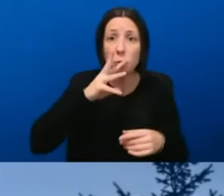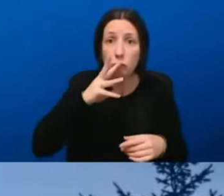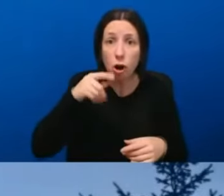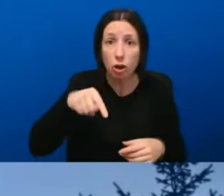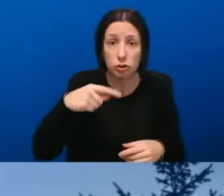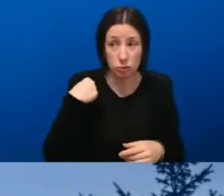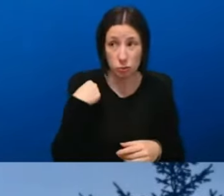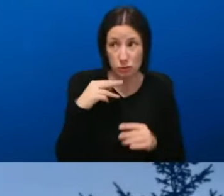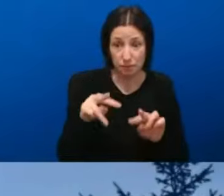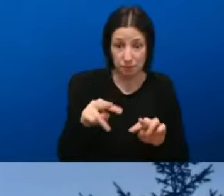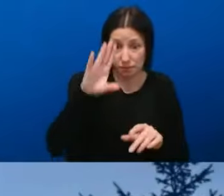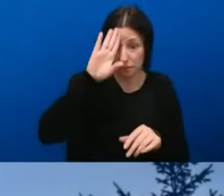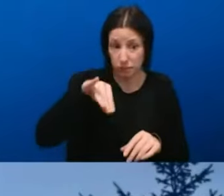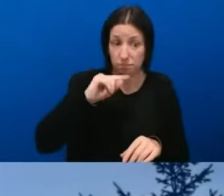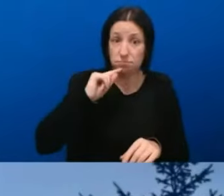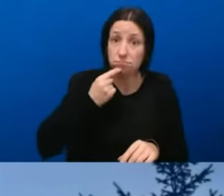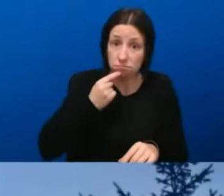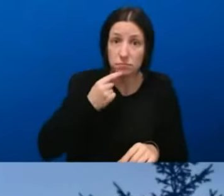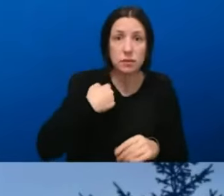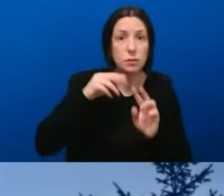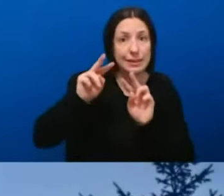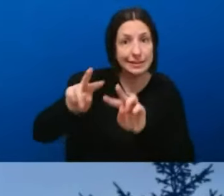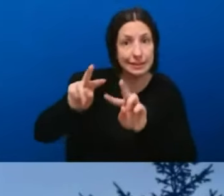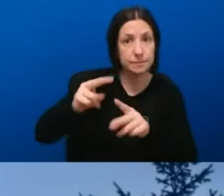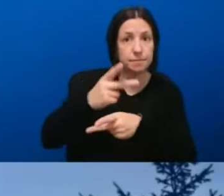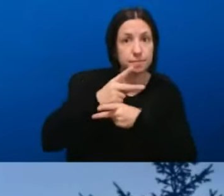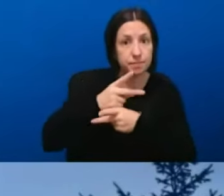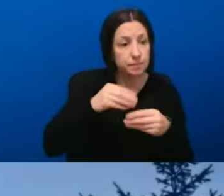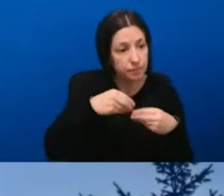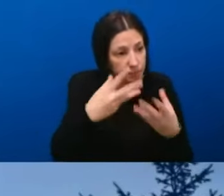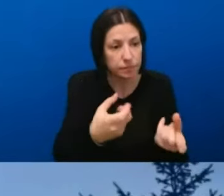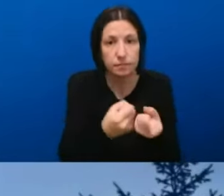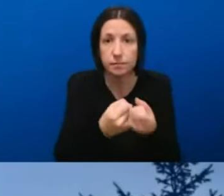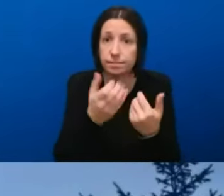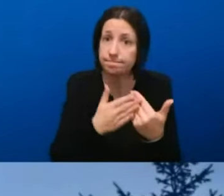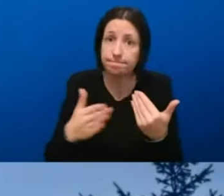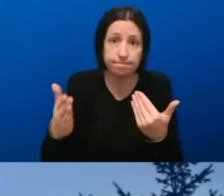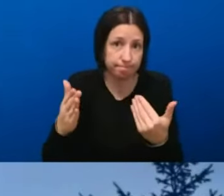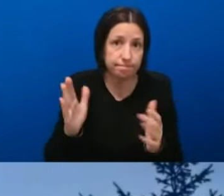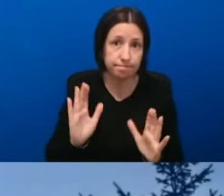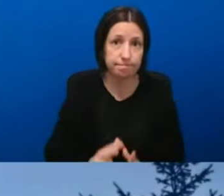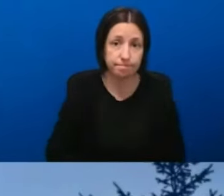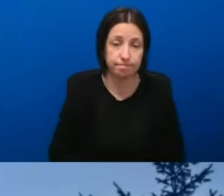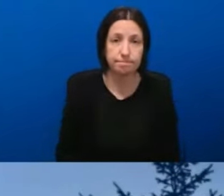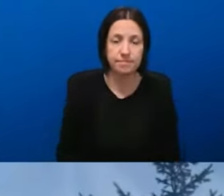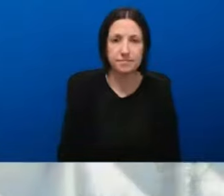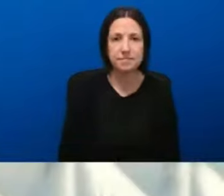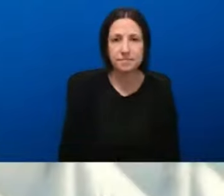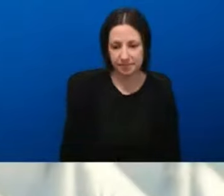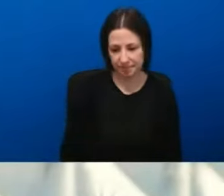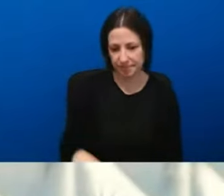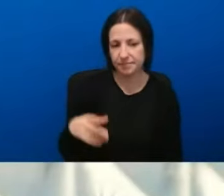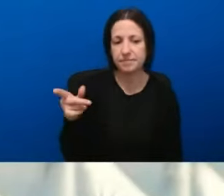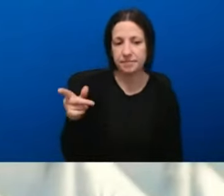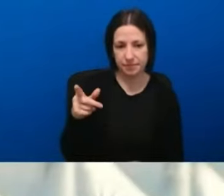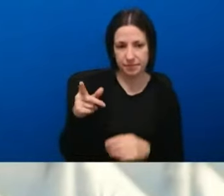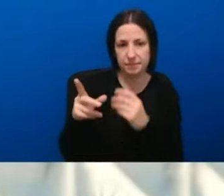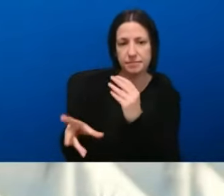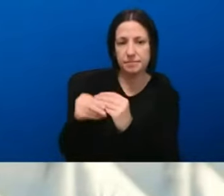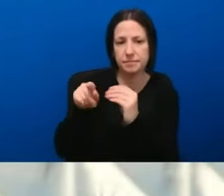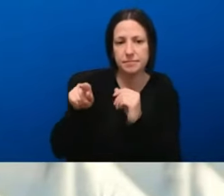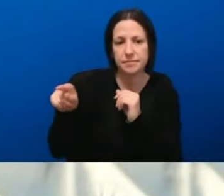seriously. We are not out of the woods yet, and so we'll remain vigilant and continue to provide those supports. Thank you. We